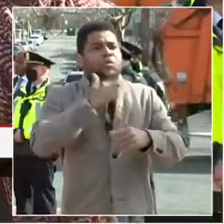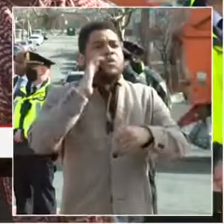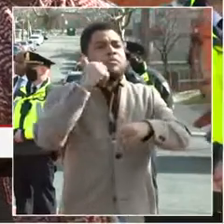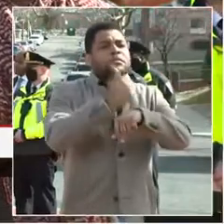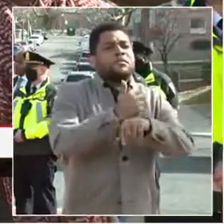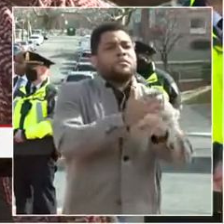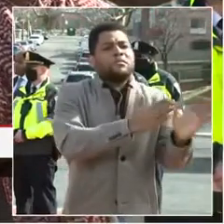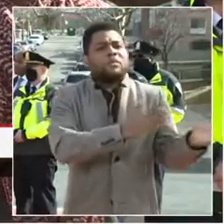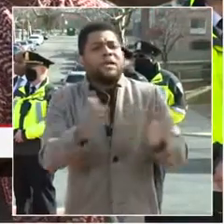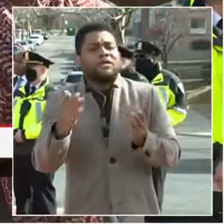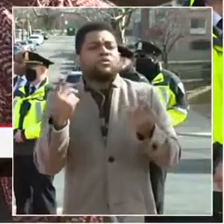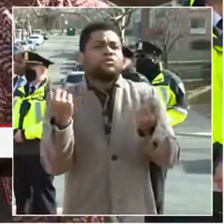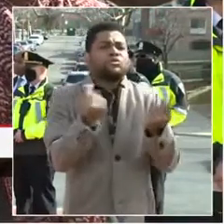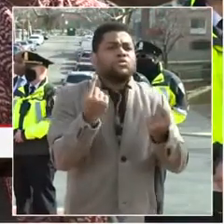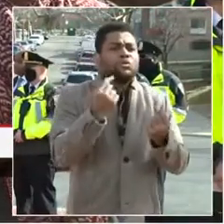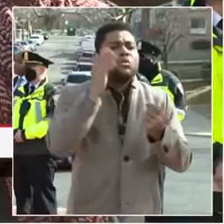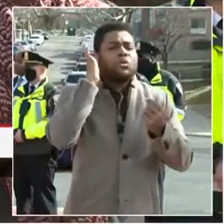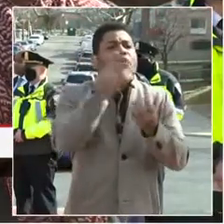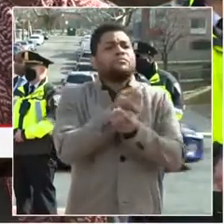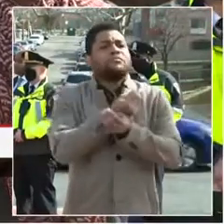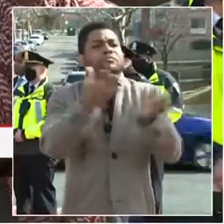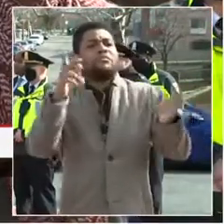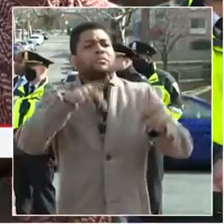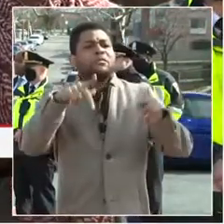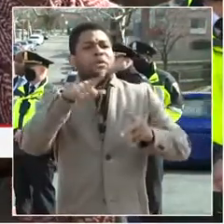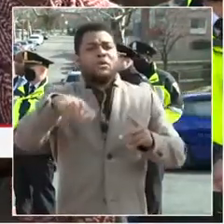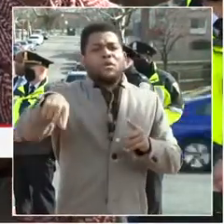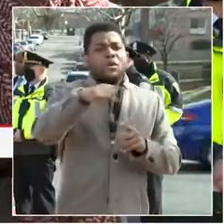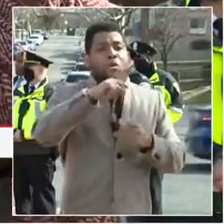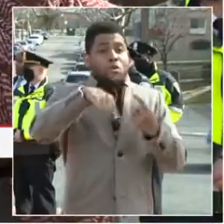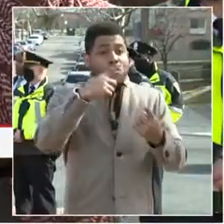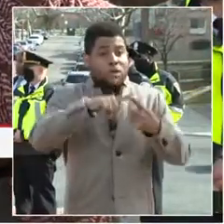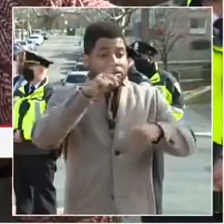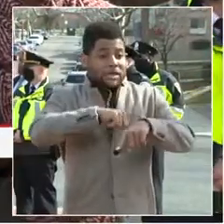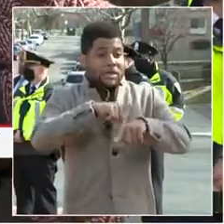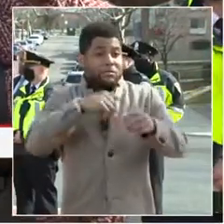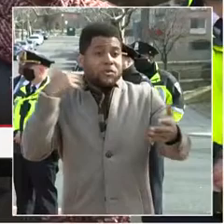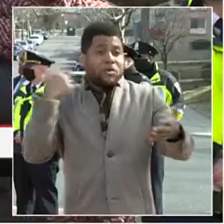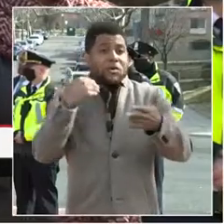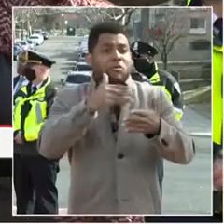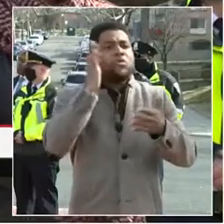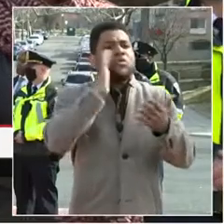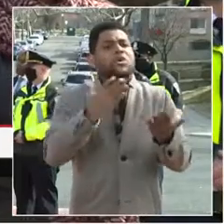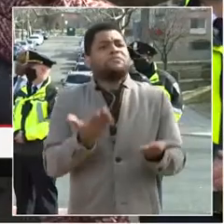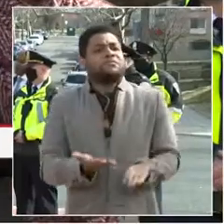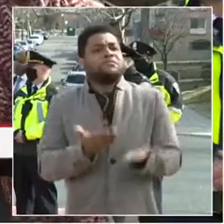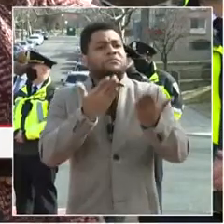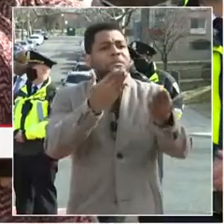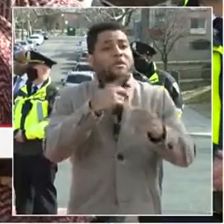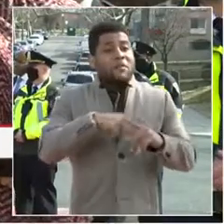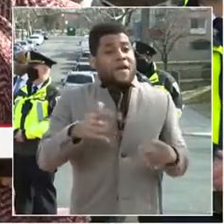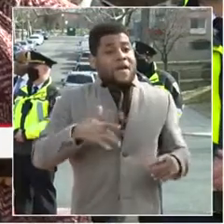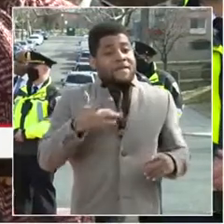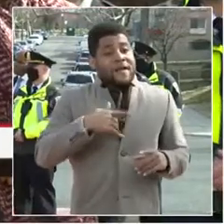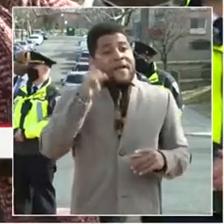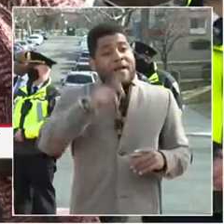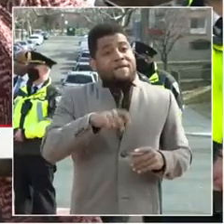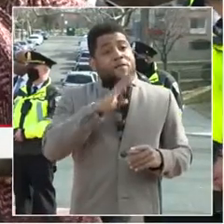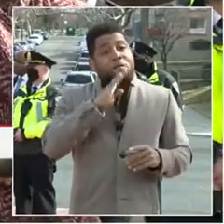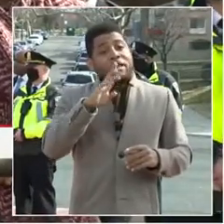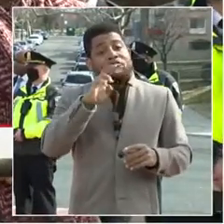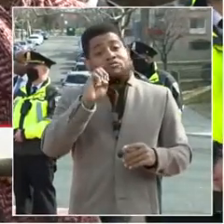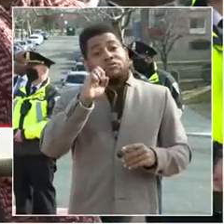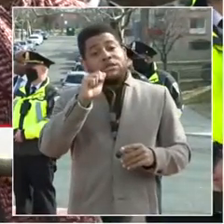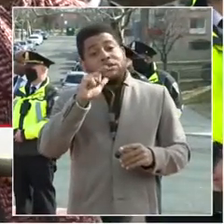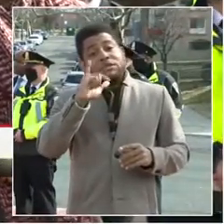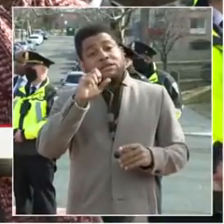public as we get closer to that time with recommendations, right? I think we have to be realistic about what we could potentially